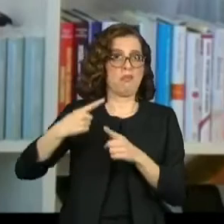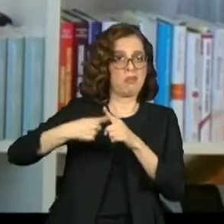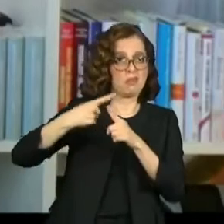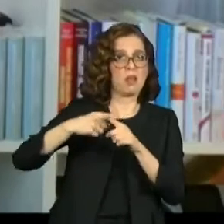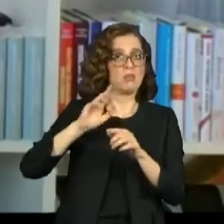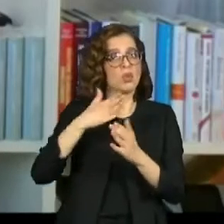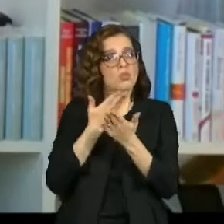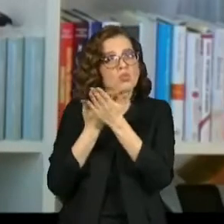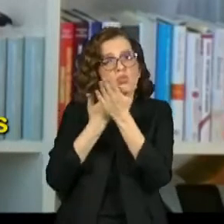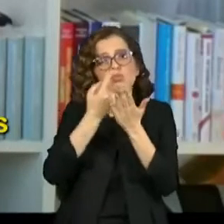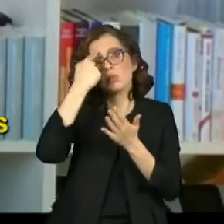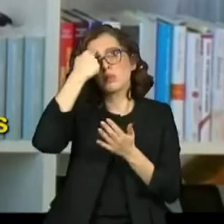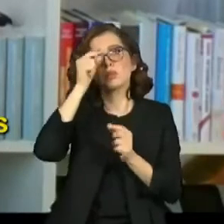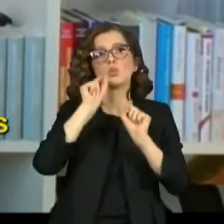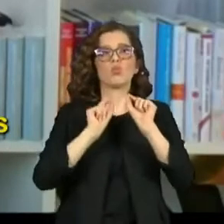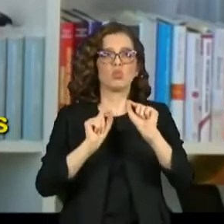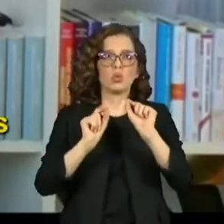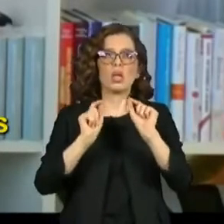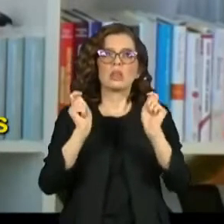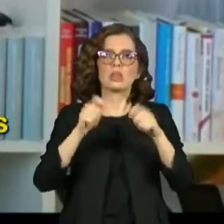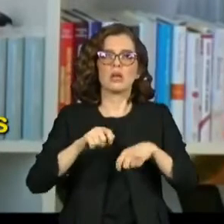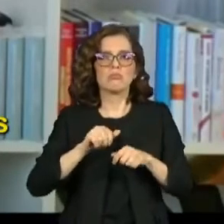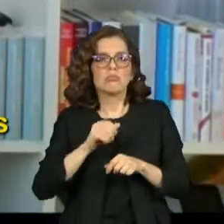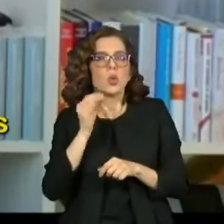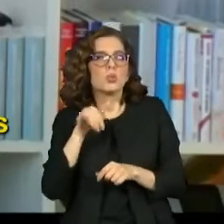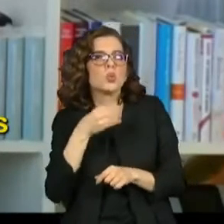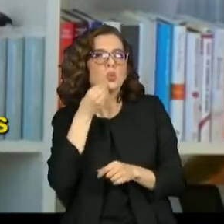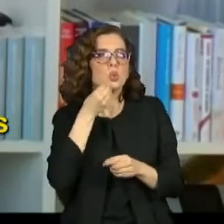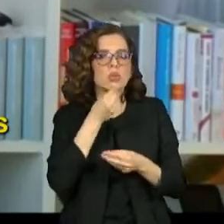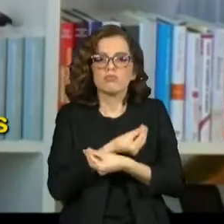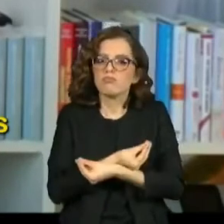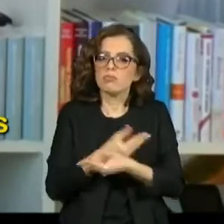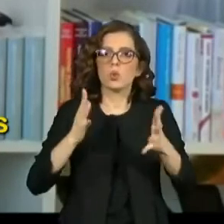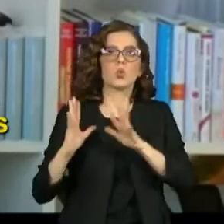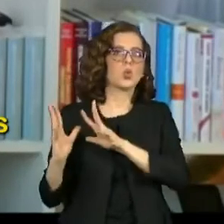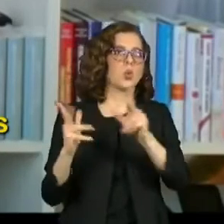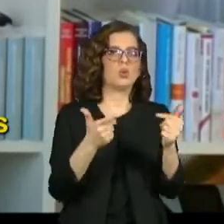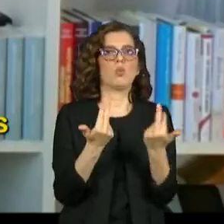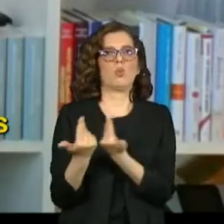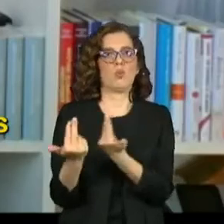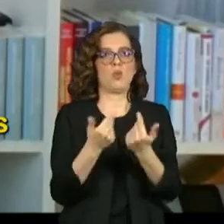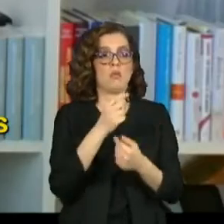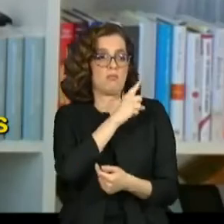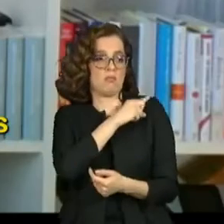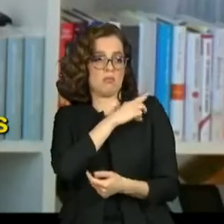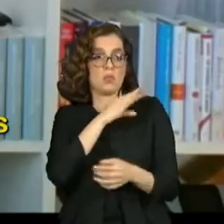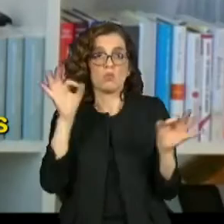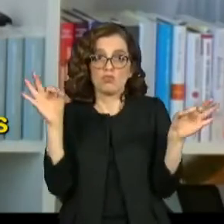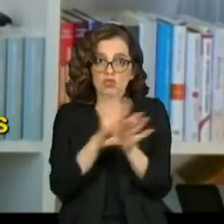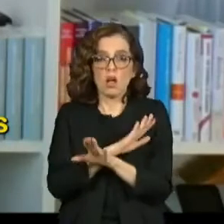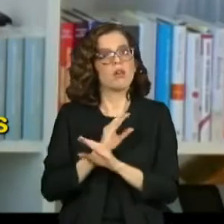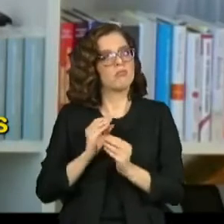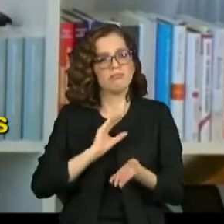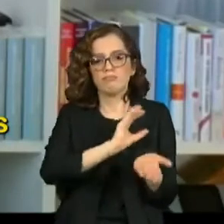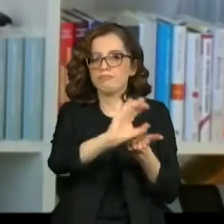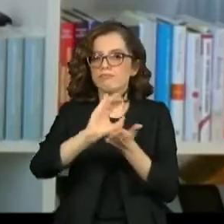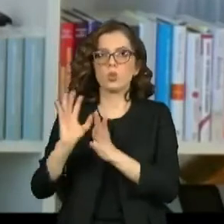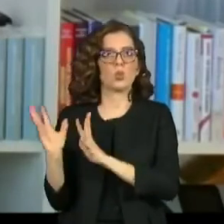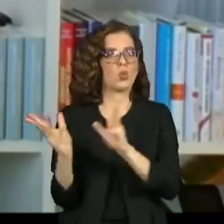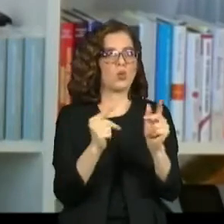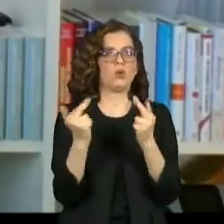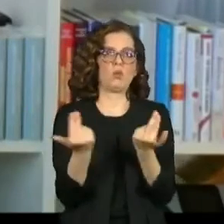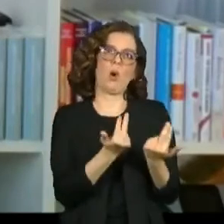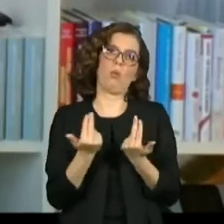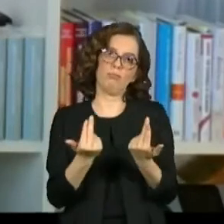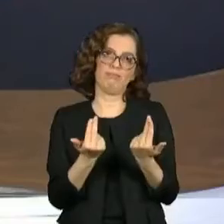doing something like that at the moment to try and provide equal opportunities to all young people after they finish secondary school. E